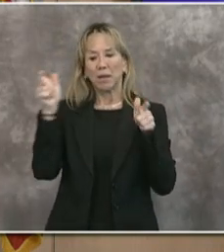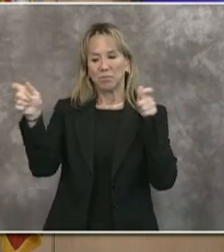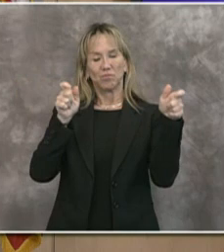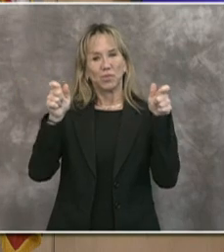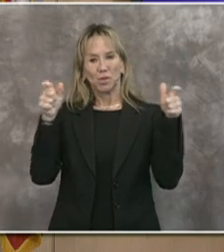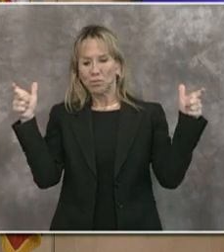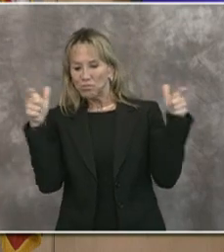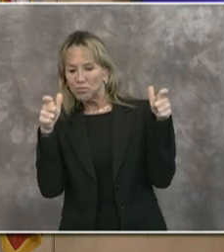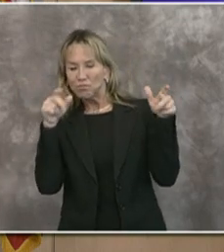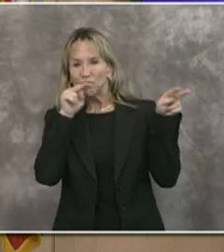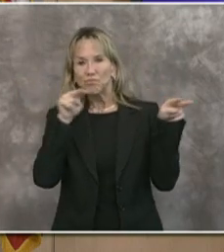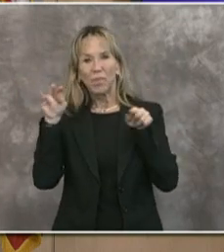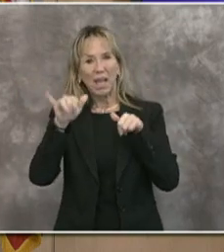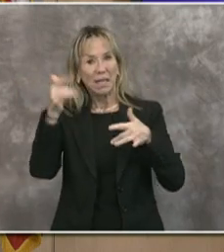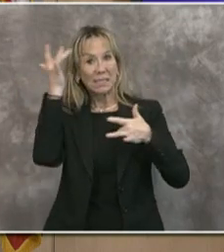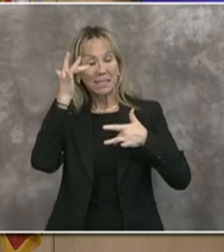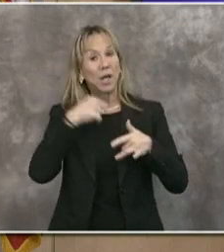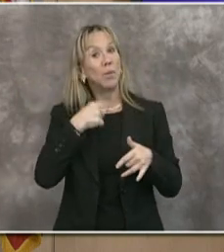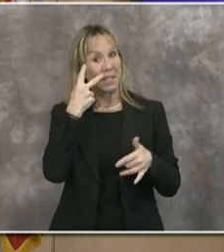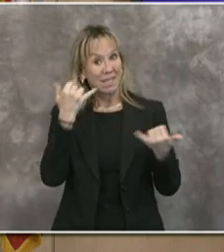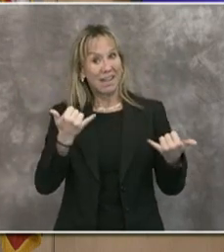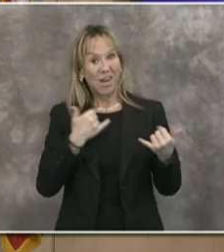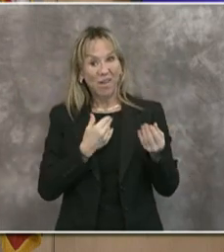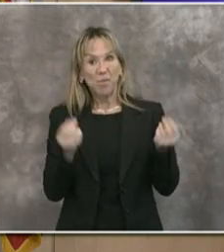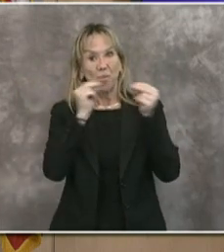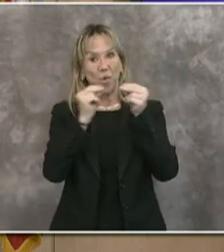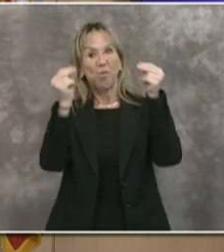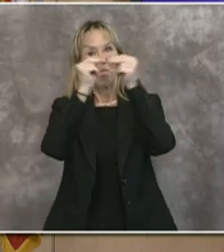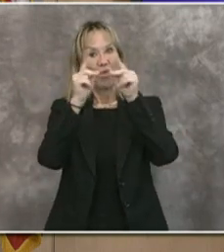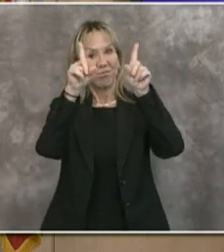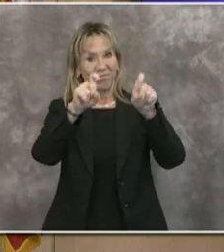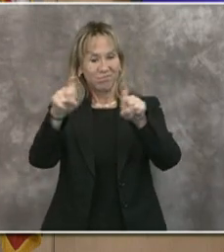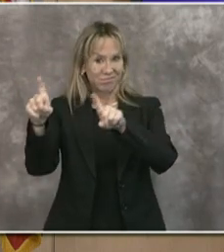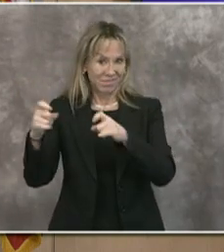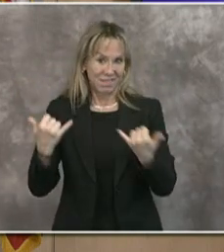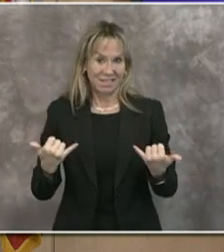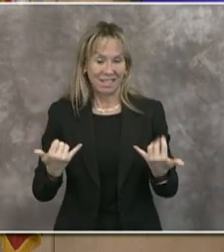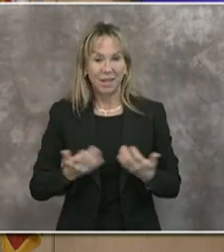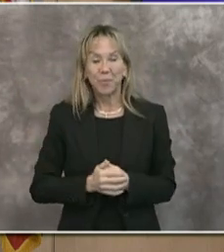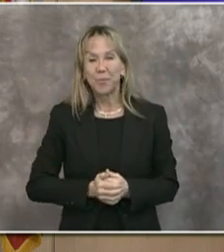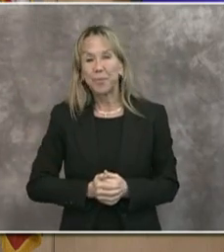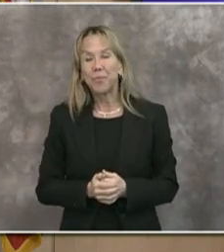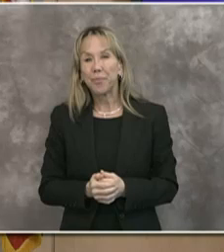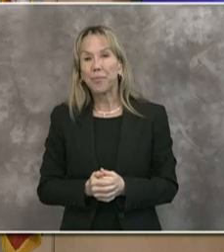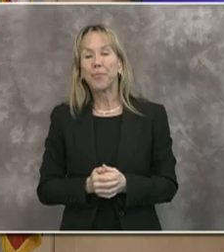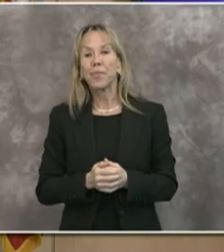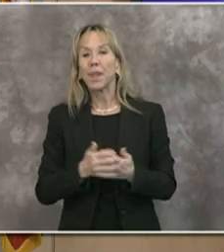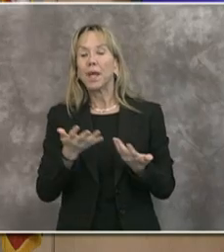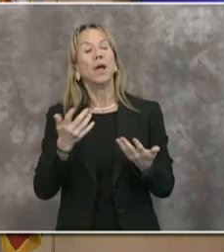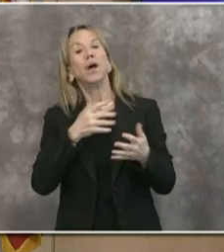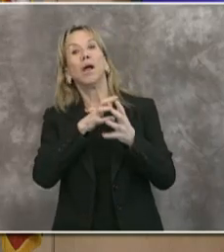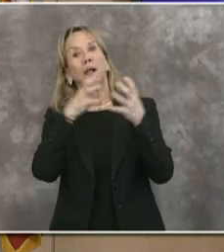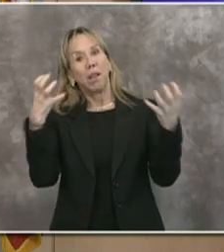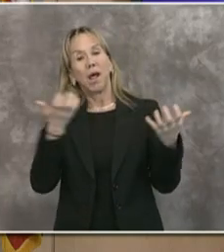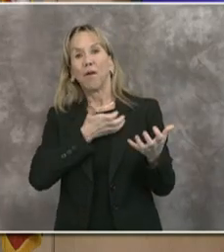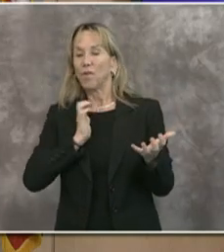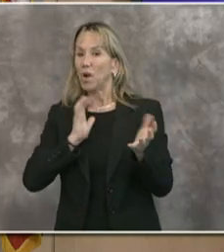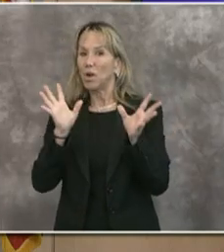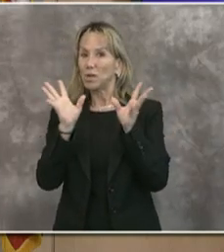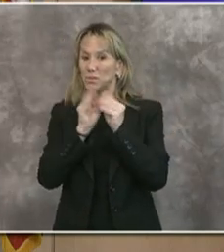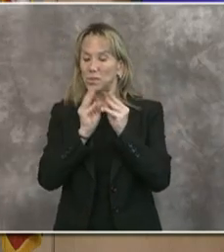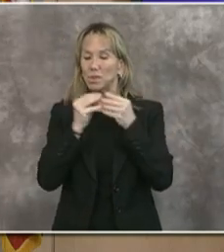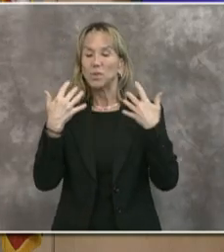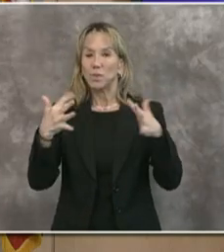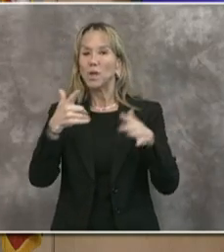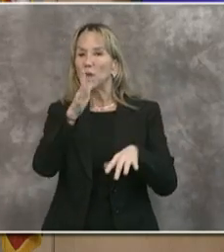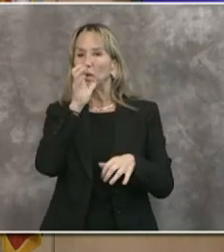we're seeing that ramping up this very moment. As I said, there was a lot that was covered, and you can see the presentation